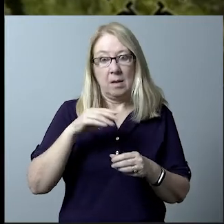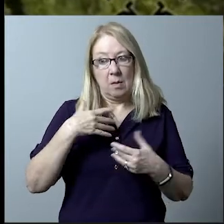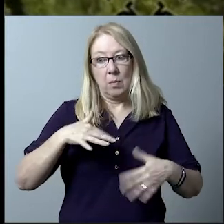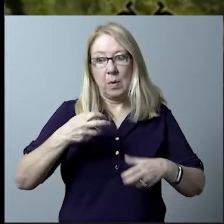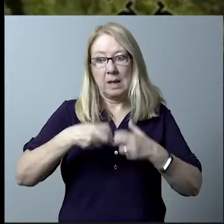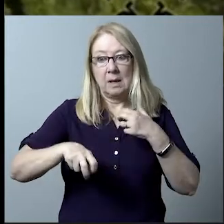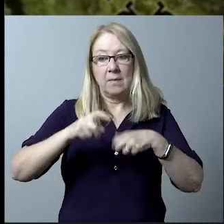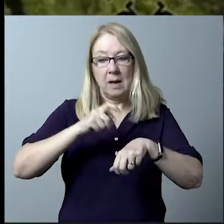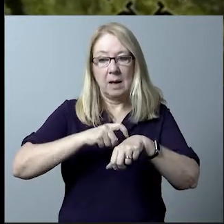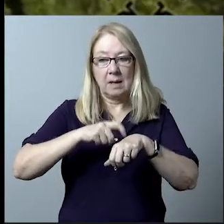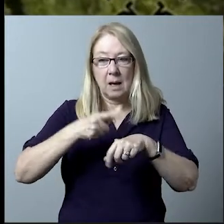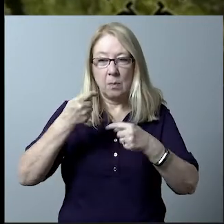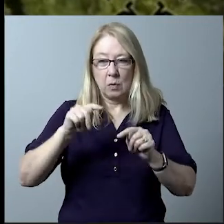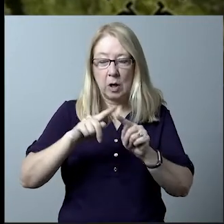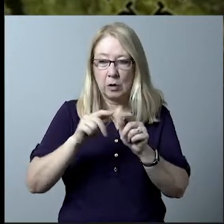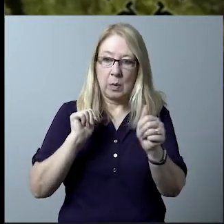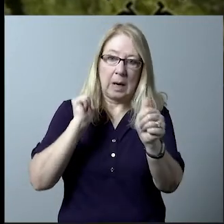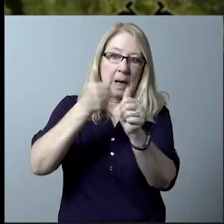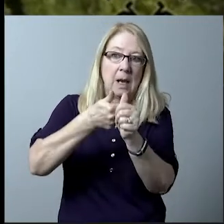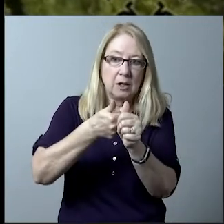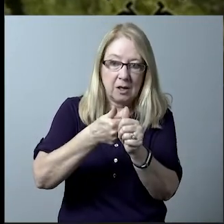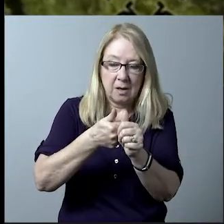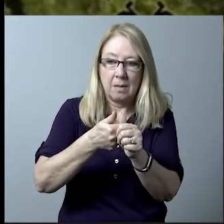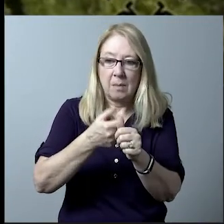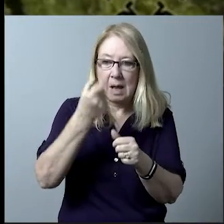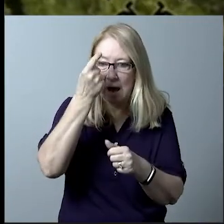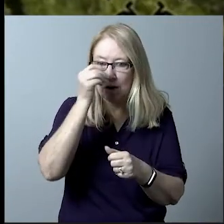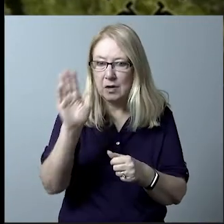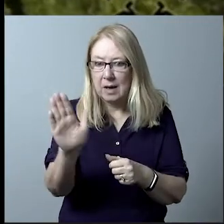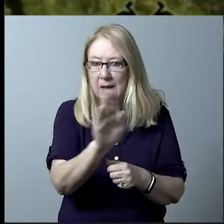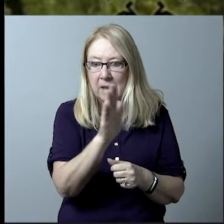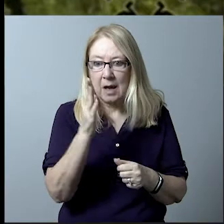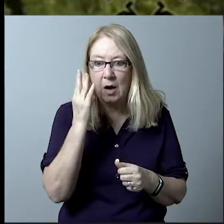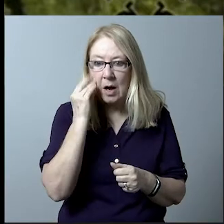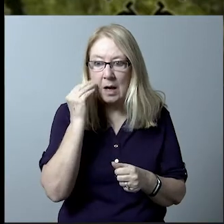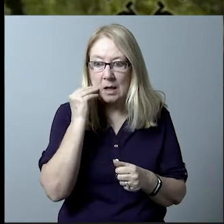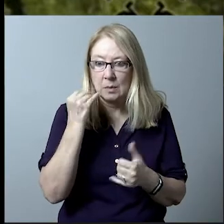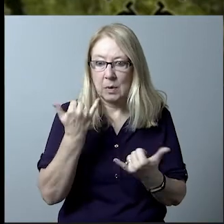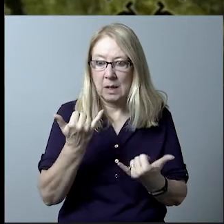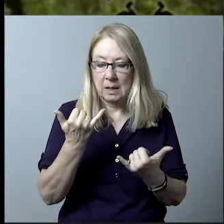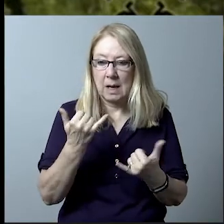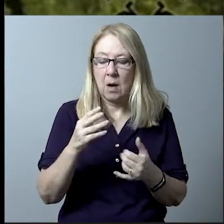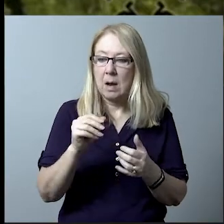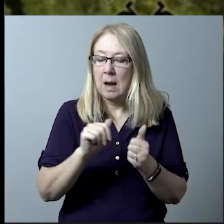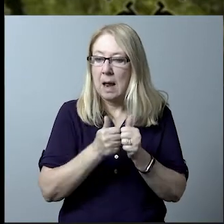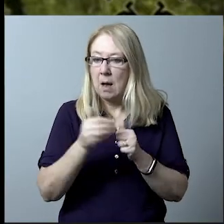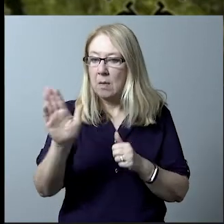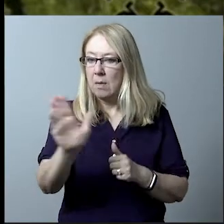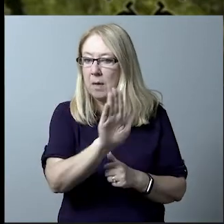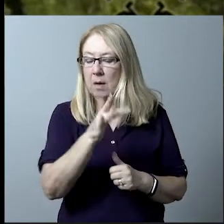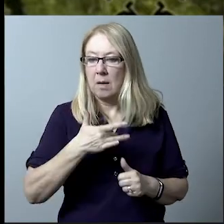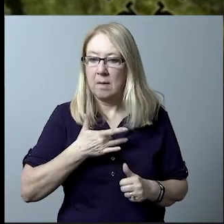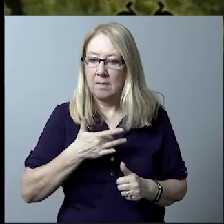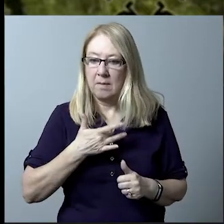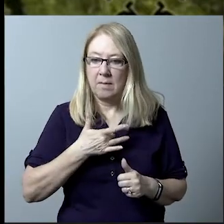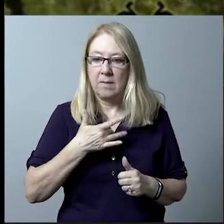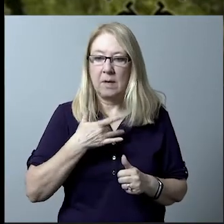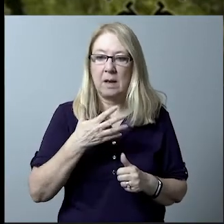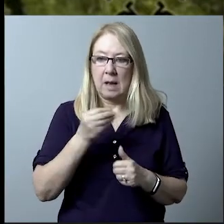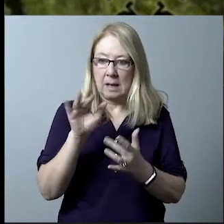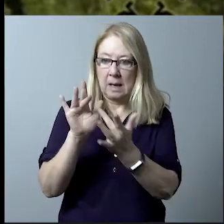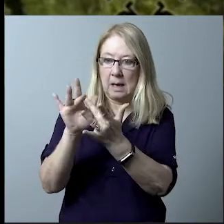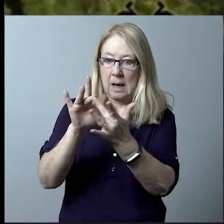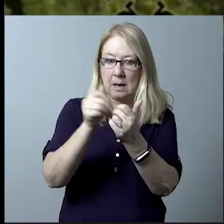having across the nation a very difficult time at trying to really catch up and understand what the student experience is currently and how the students